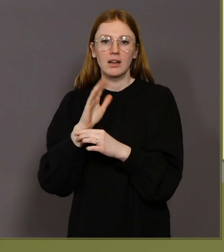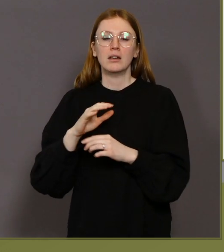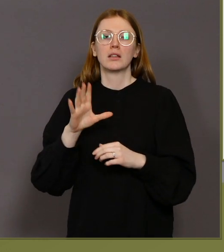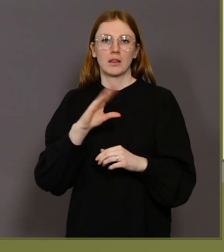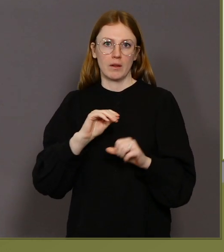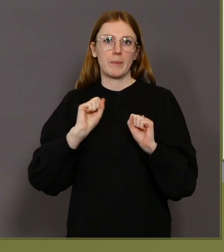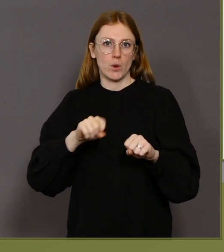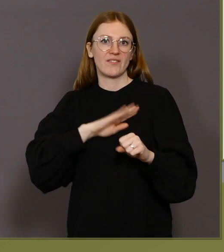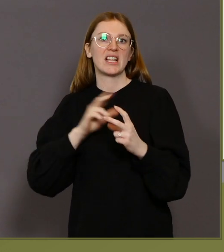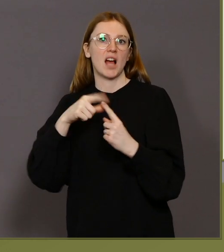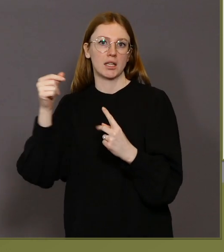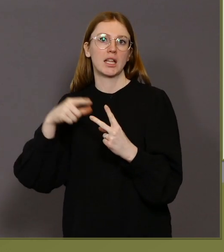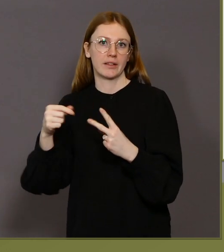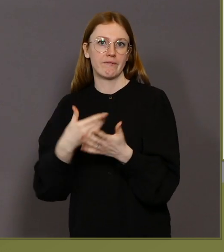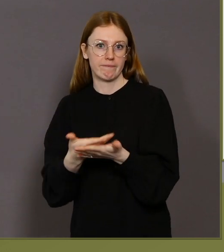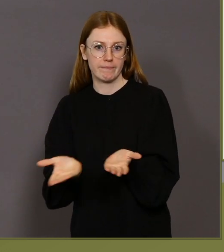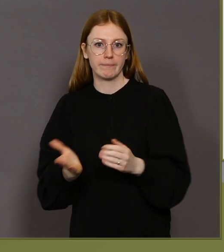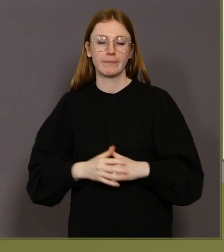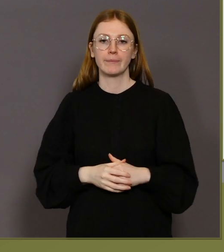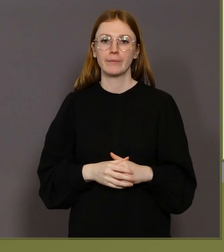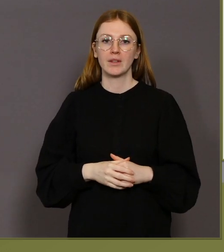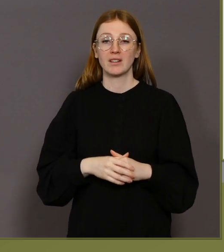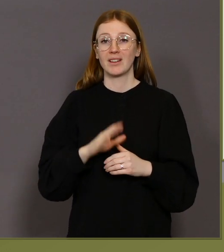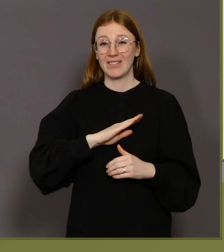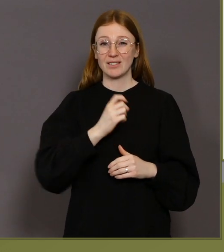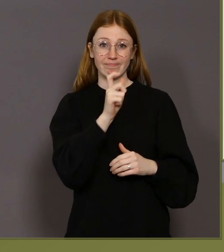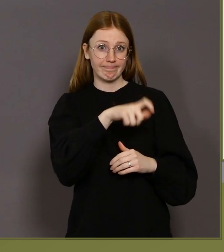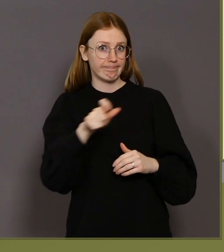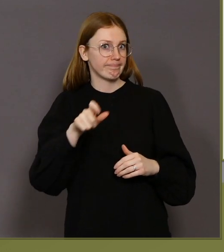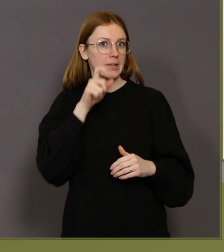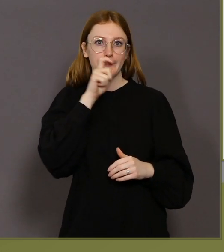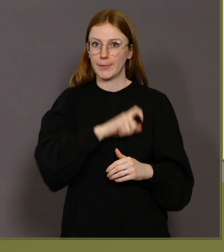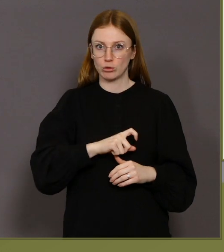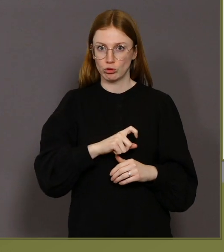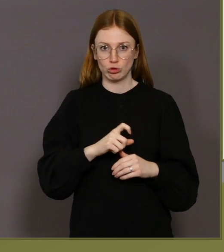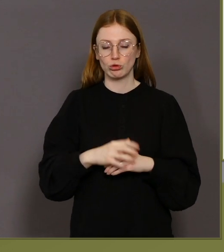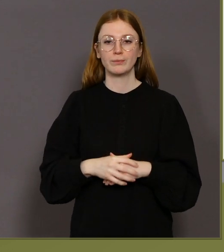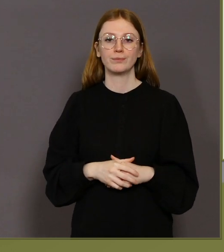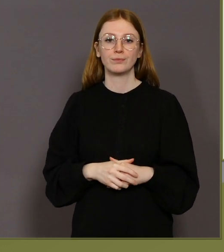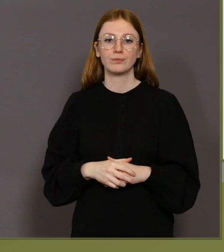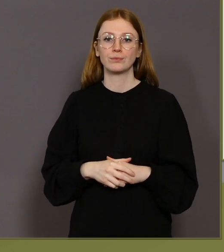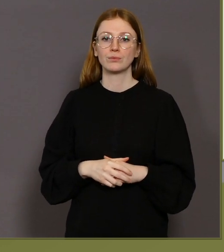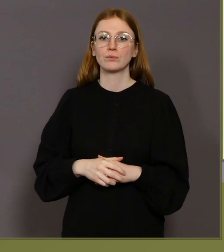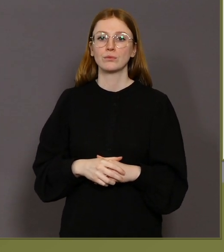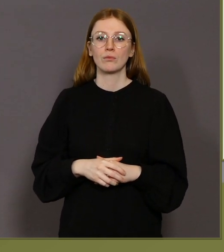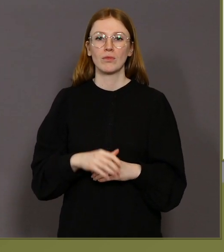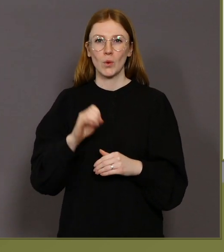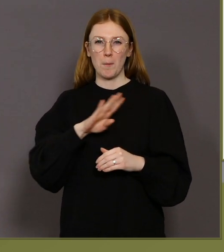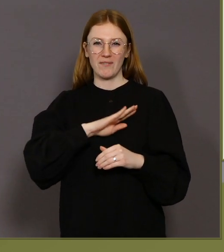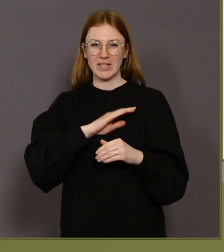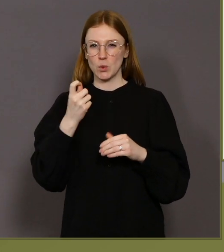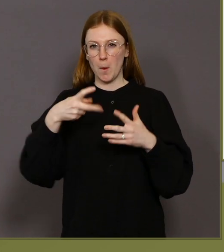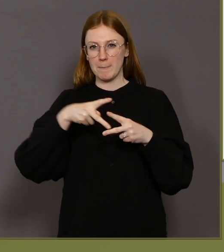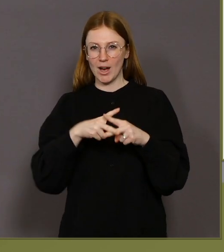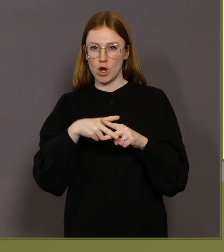needs to be an alternative for that, because some people can't do that. And if you have a mechanical part